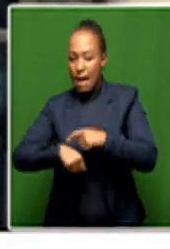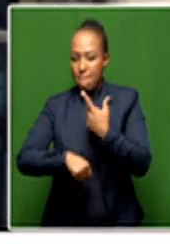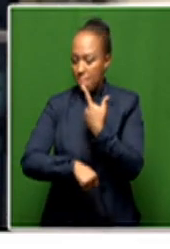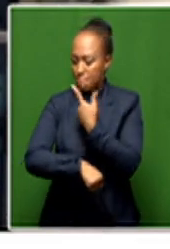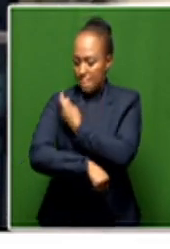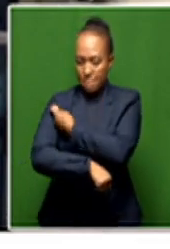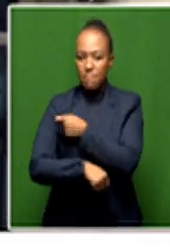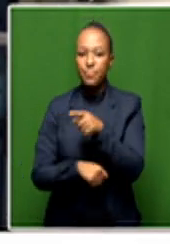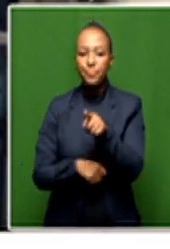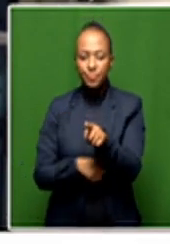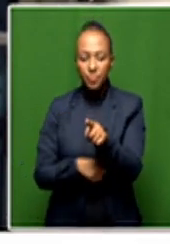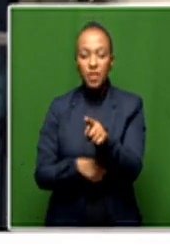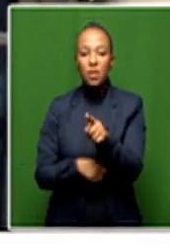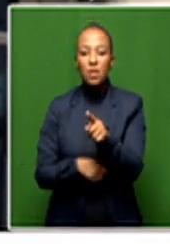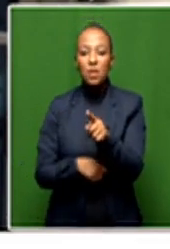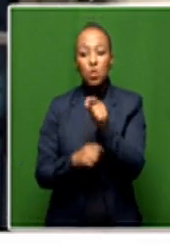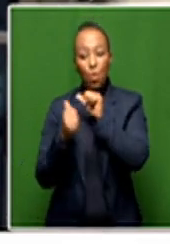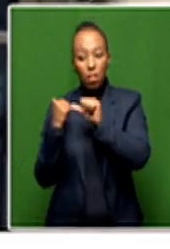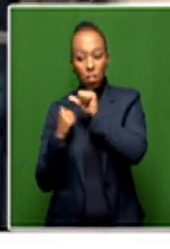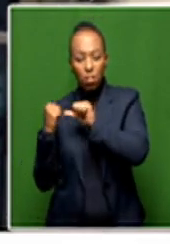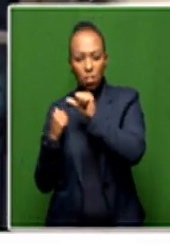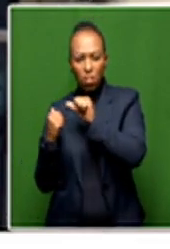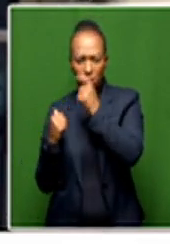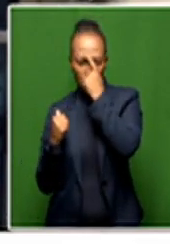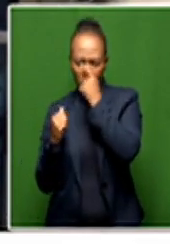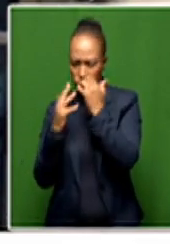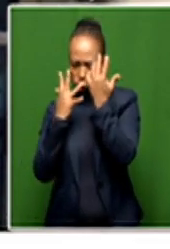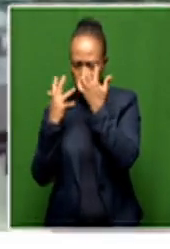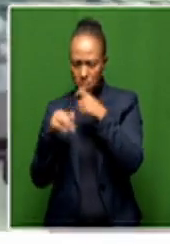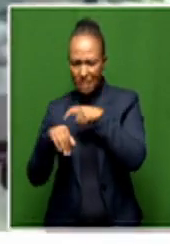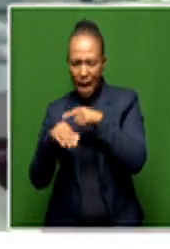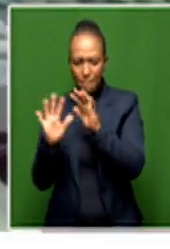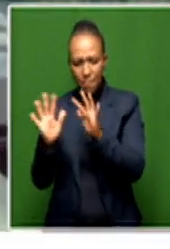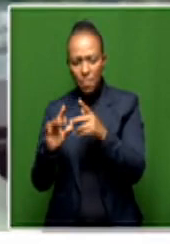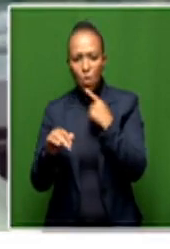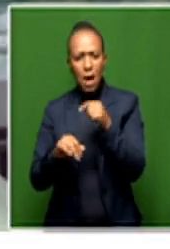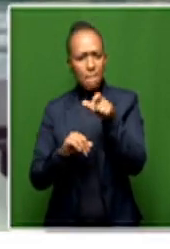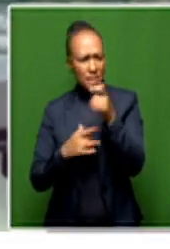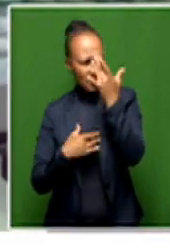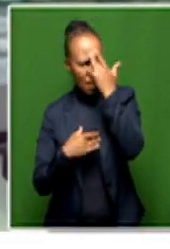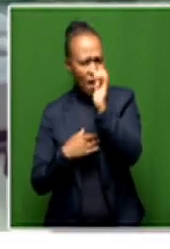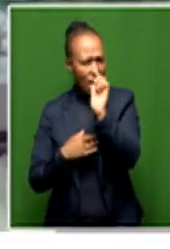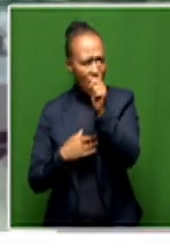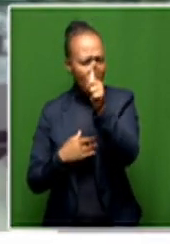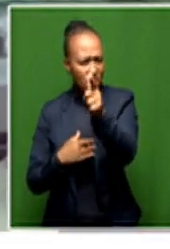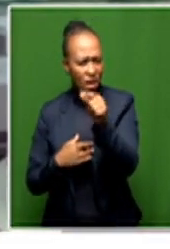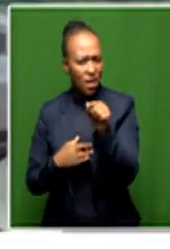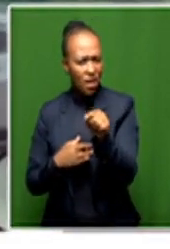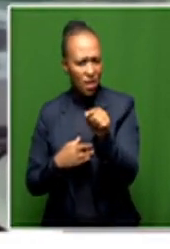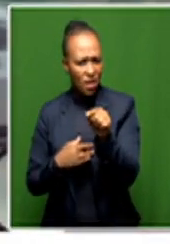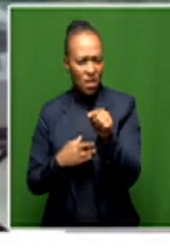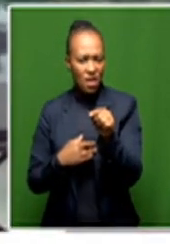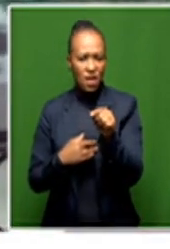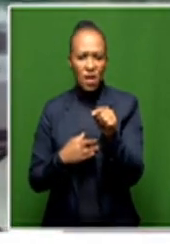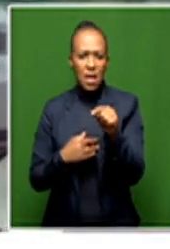and then so you will have to work backwards, but only after the patient got sick and a few months later. There is no way, there's